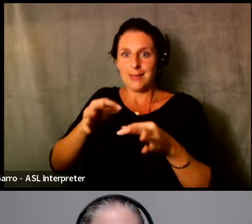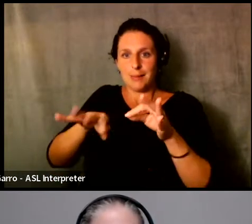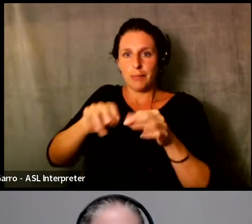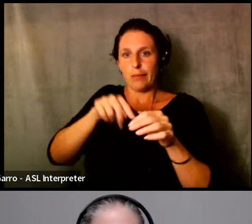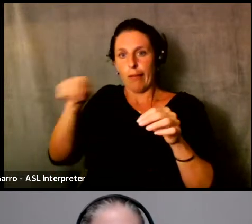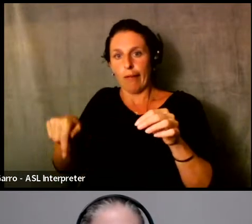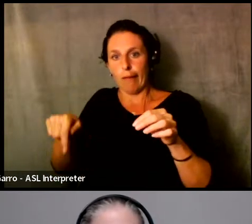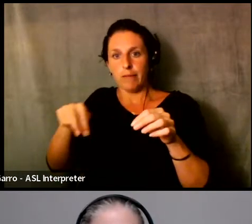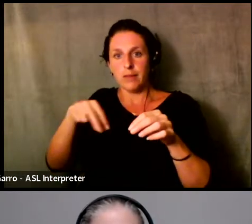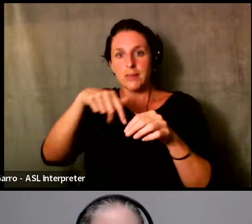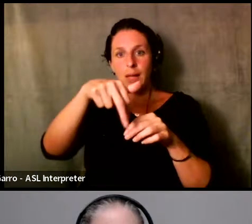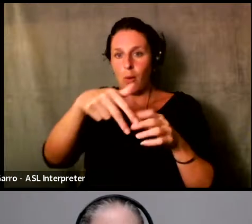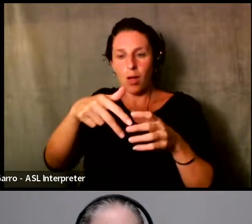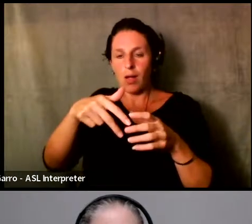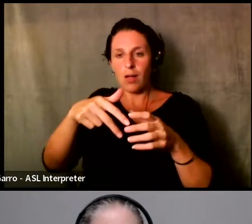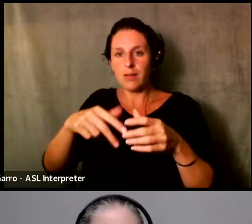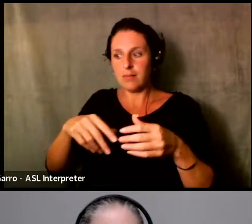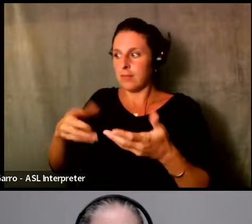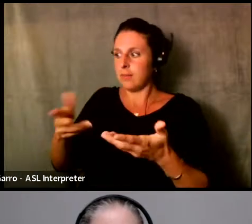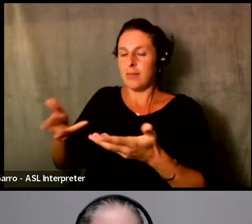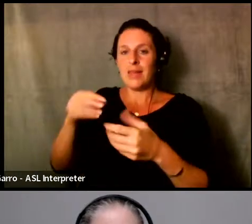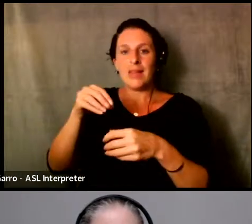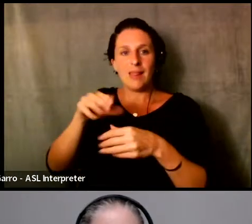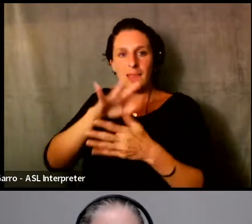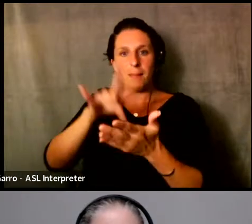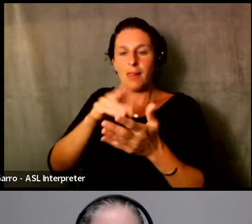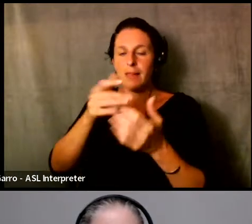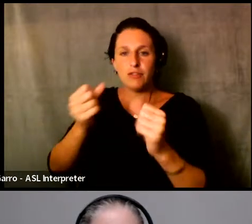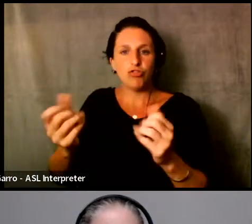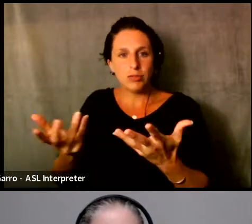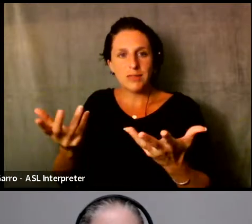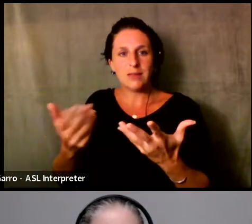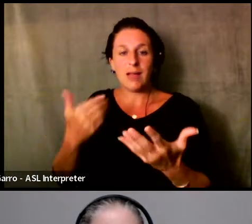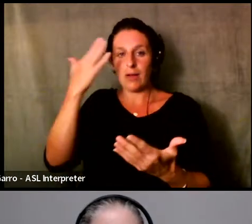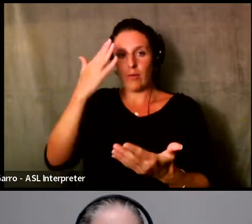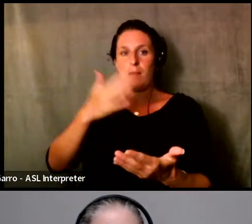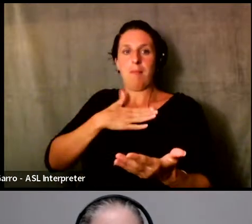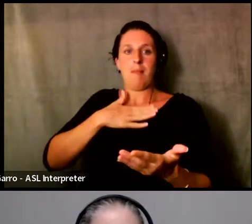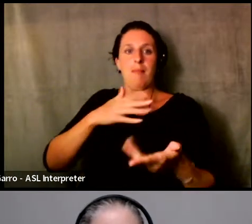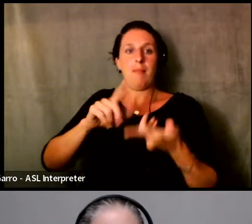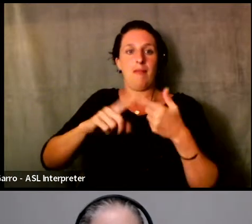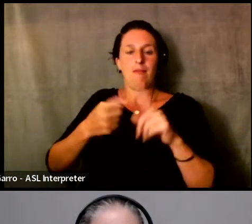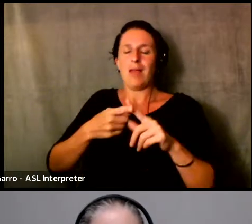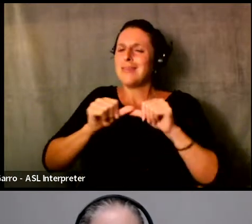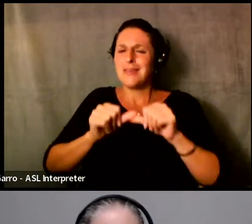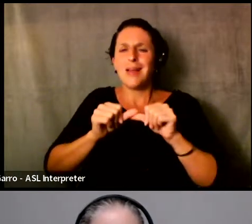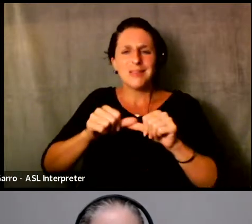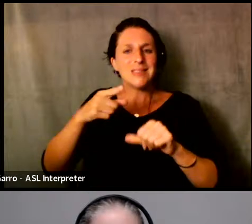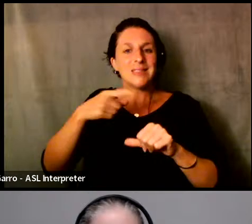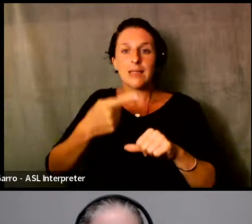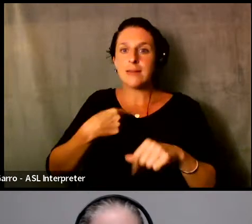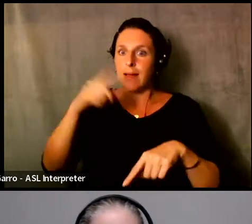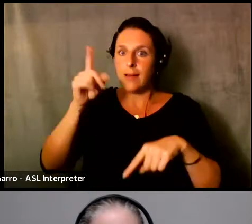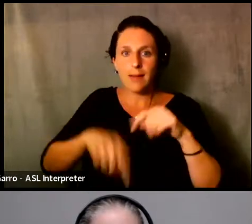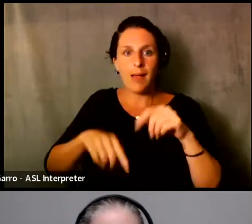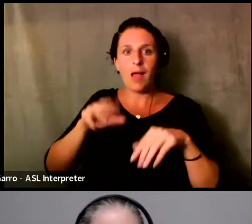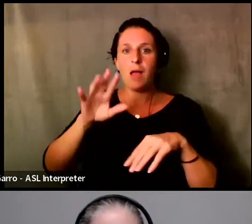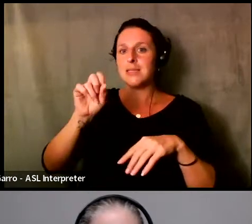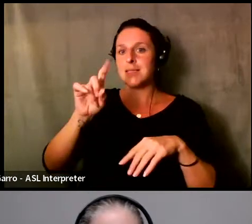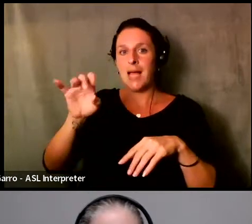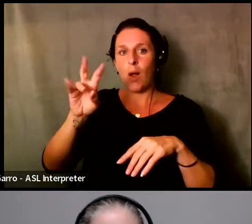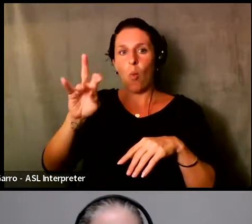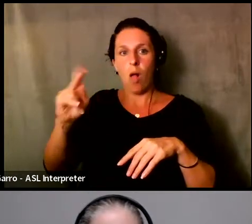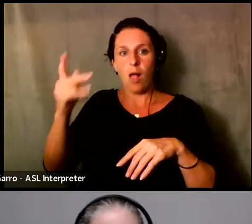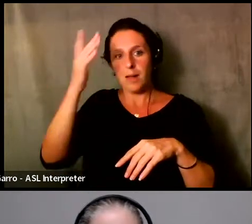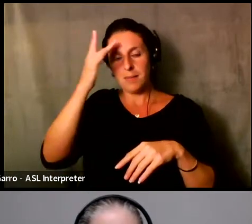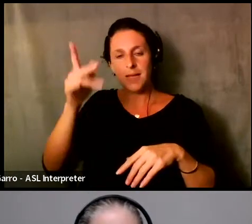They're simply in the middle of the street. I know I have a friend who he constantly says he can't go on the sidewalk because folks are